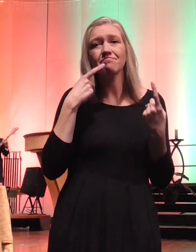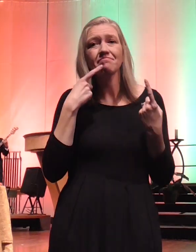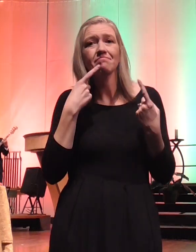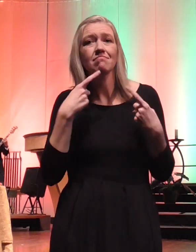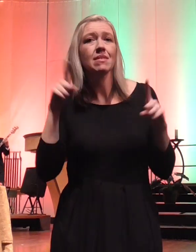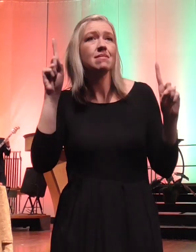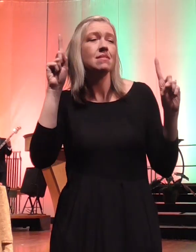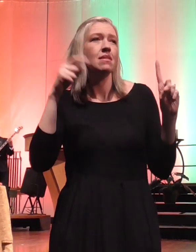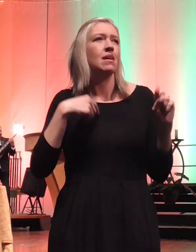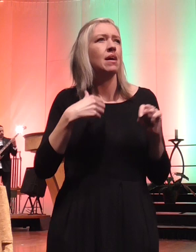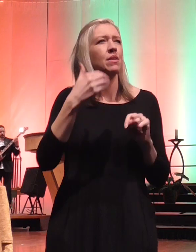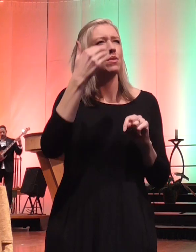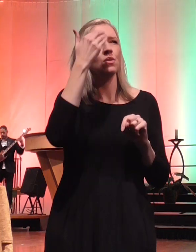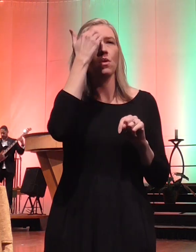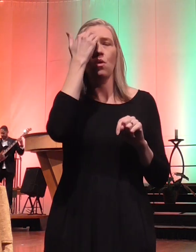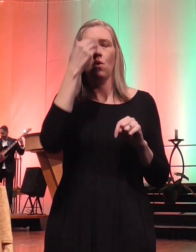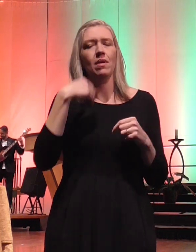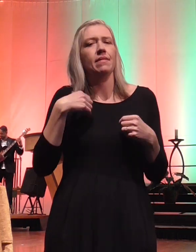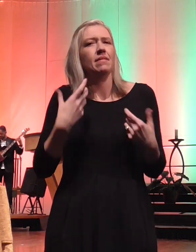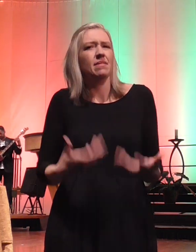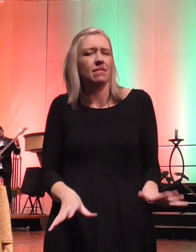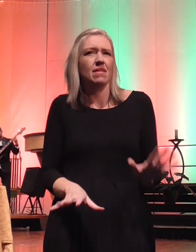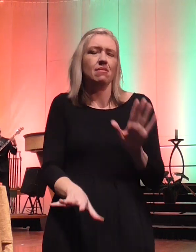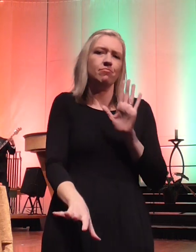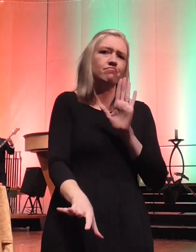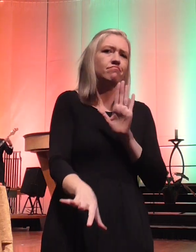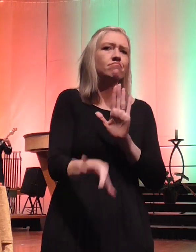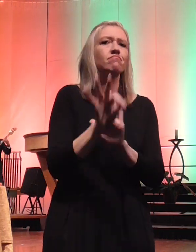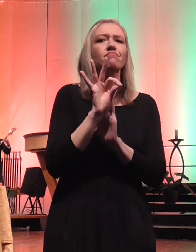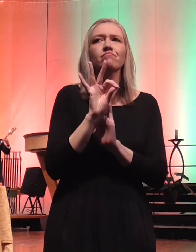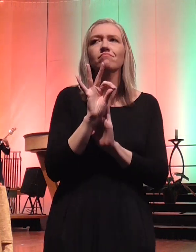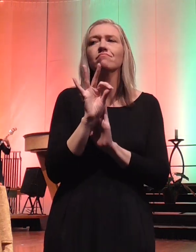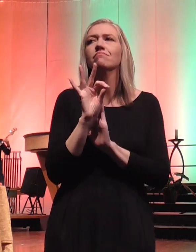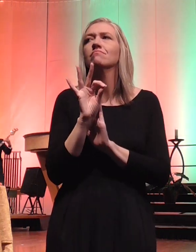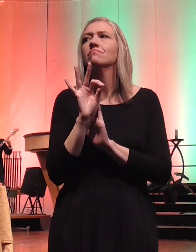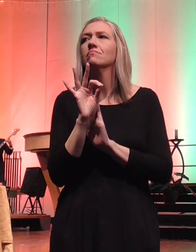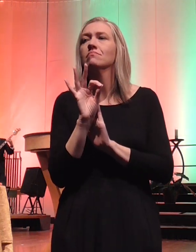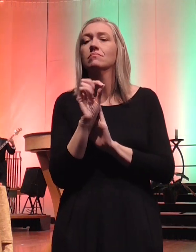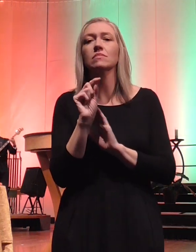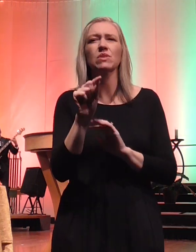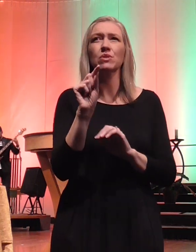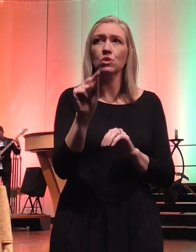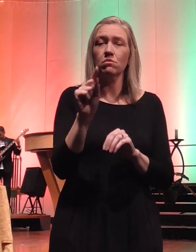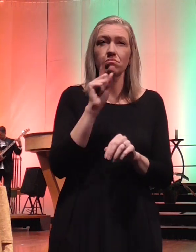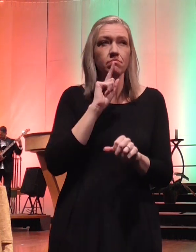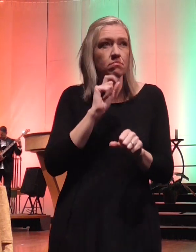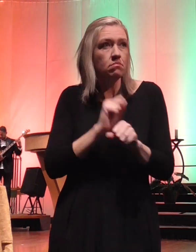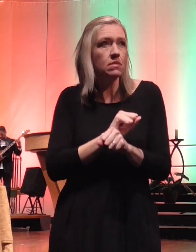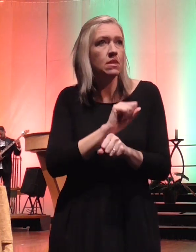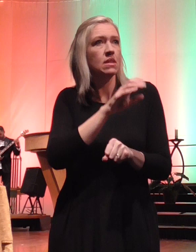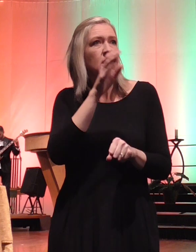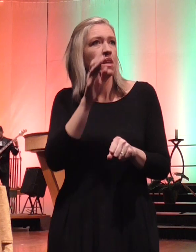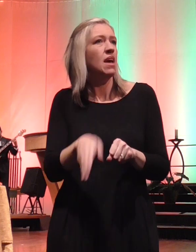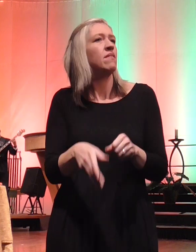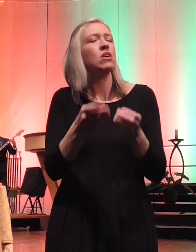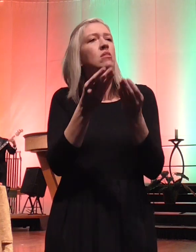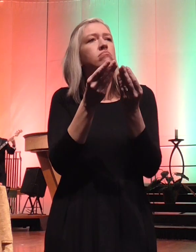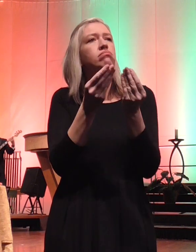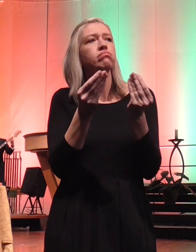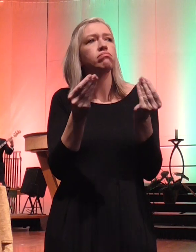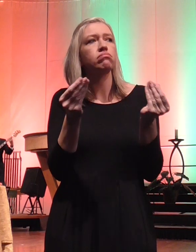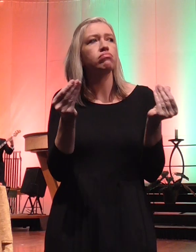Christmas. I know I found you. You never